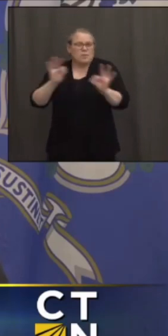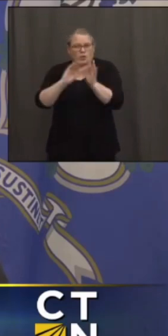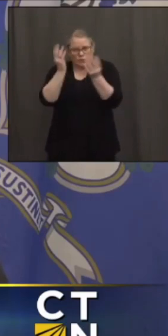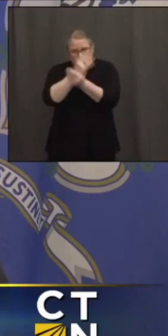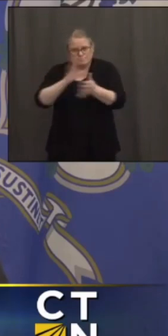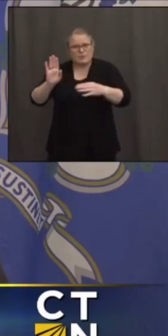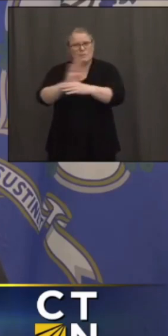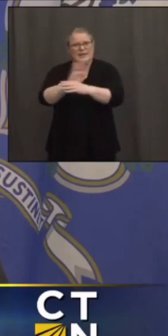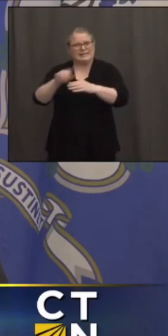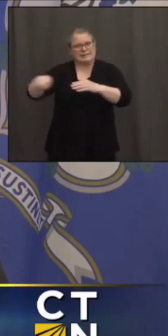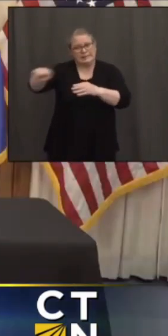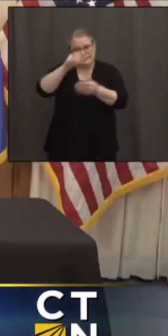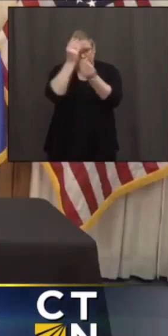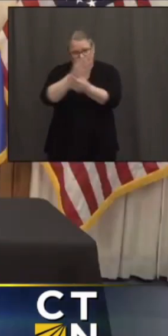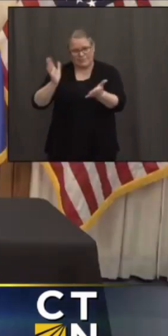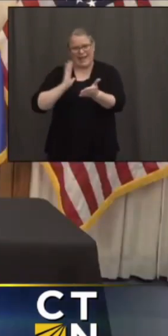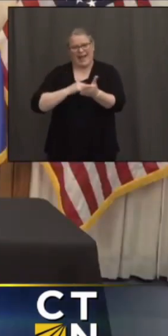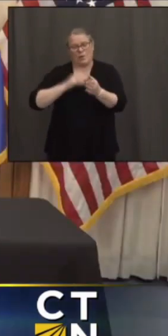be.